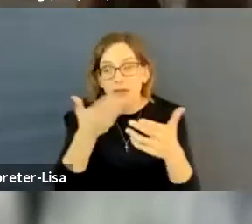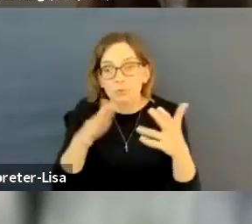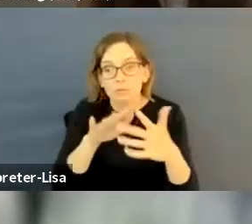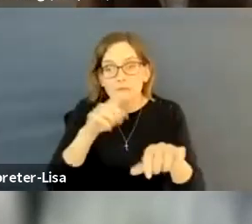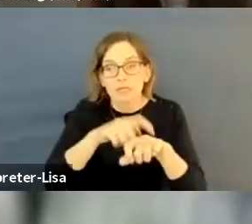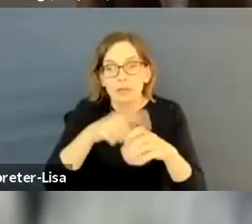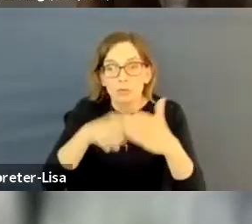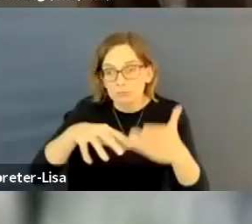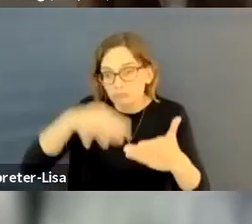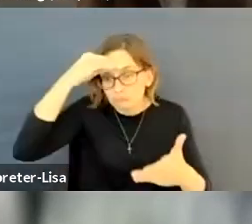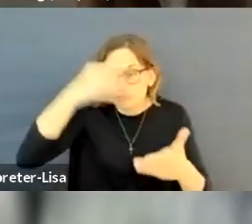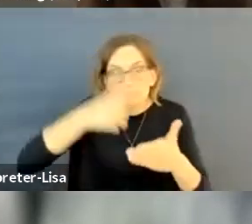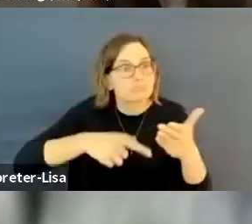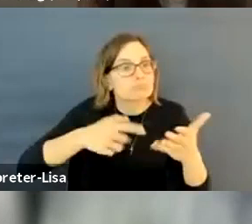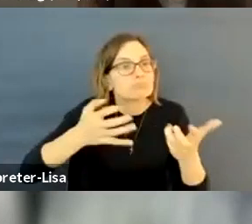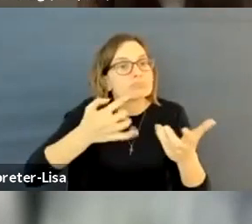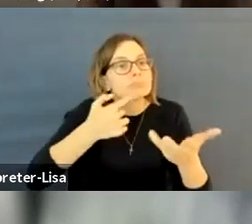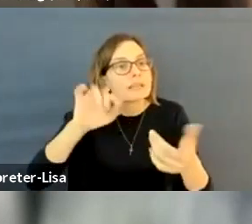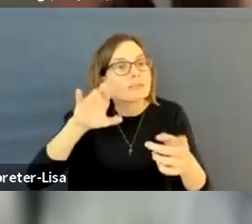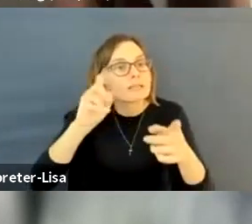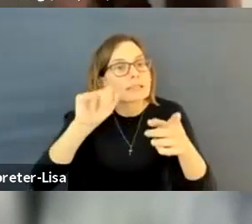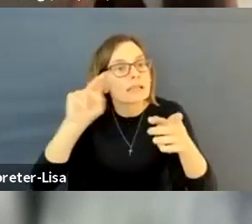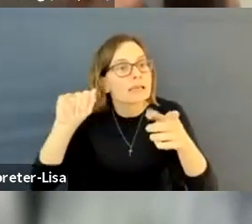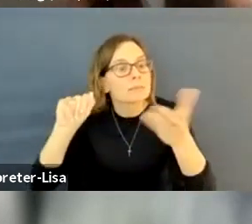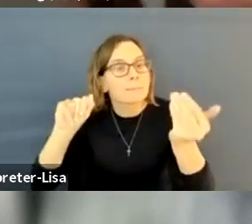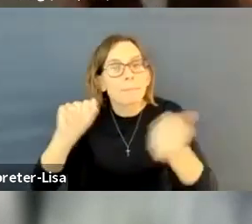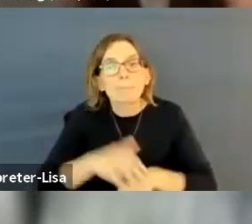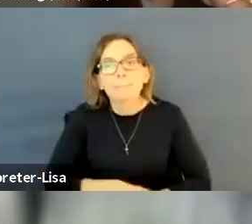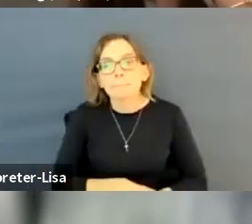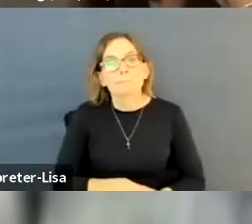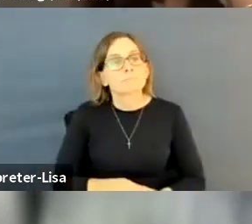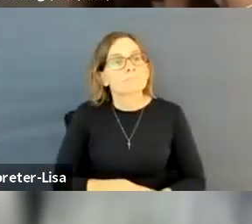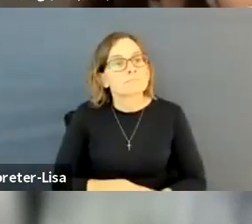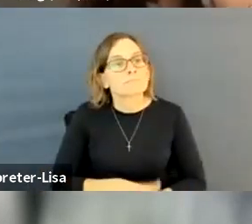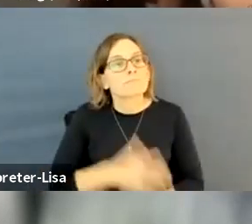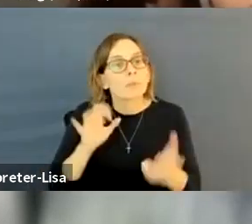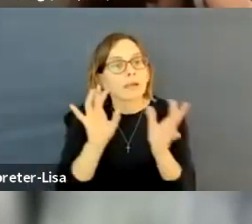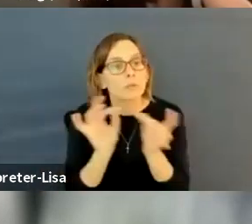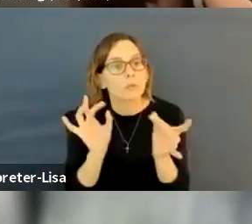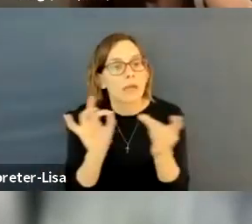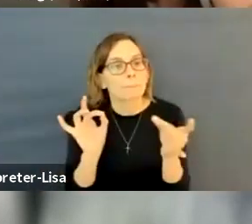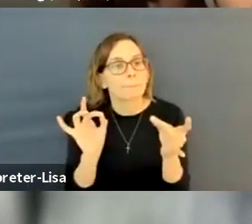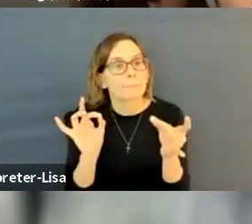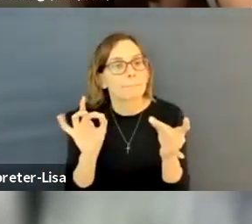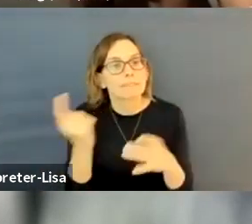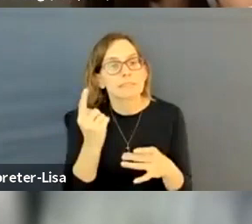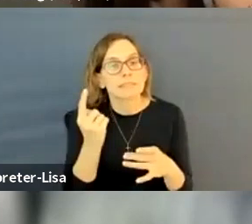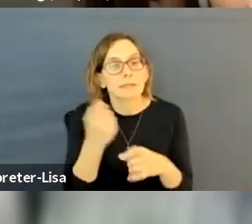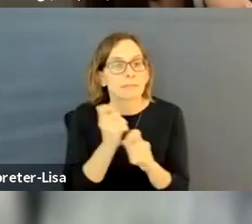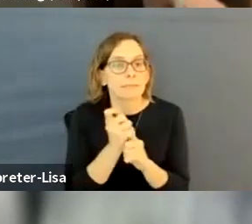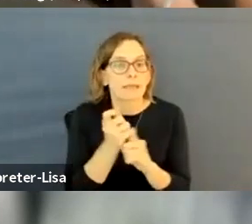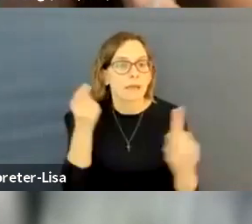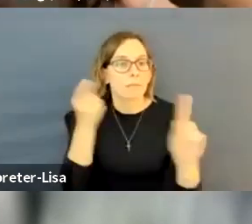away from this? Roxana, you had something. Just wanted to comment on someone made a point about